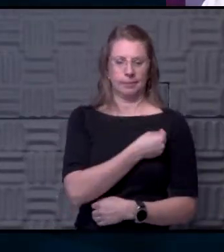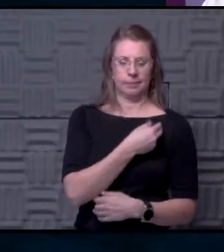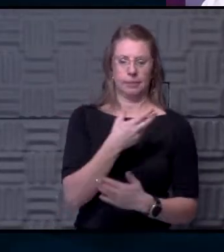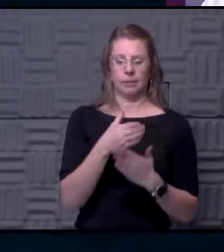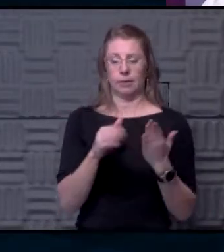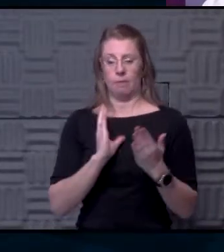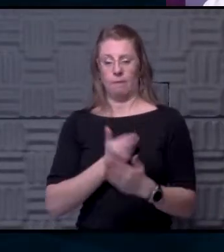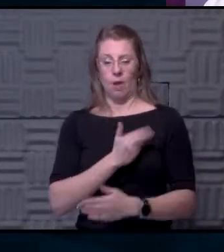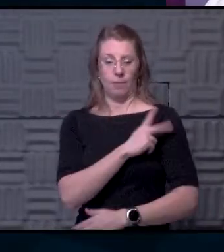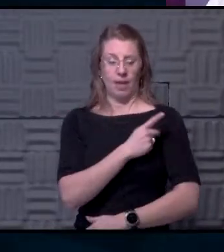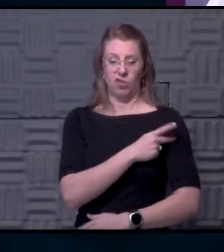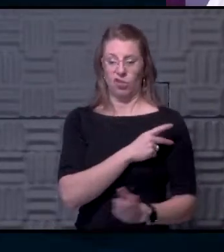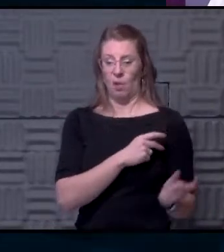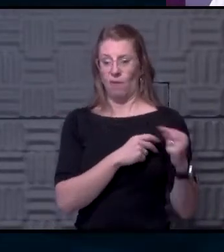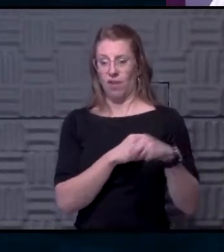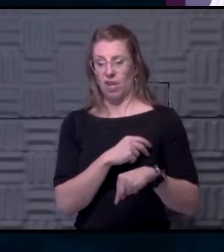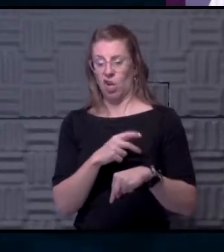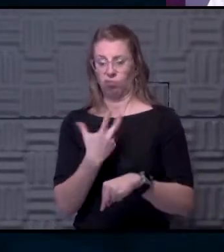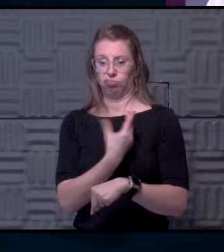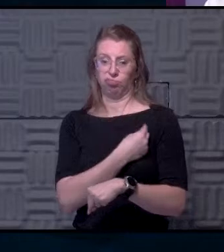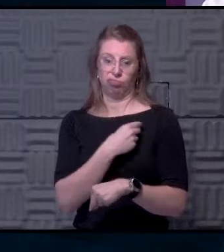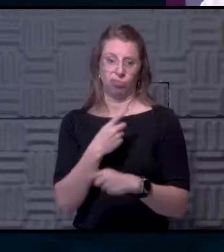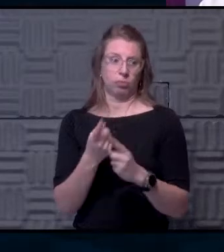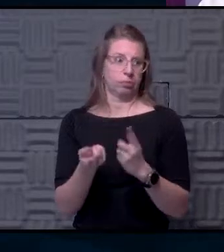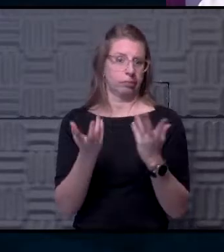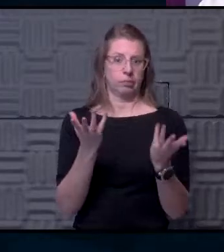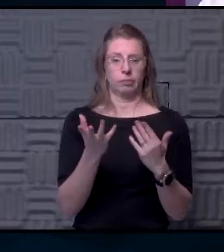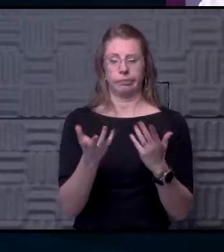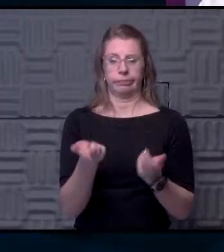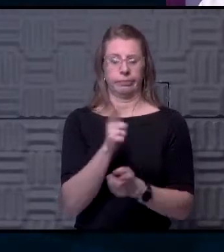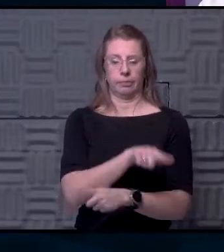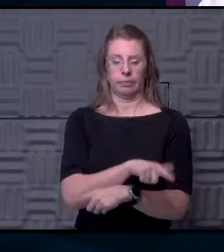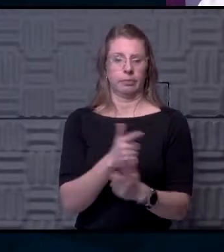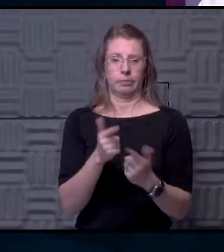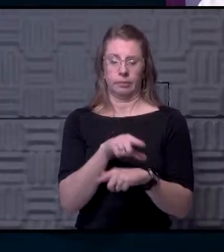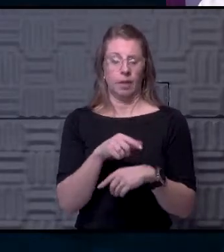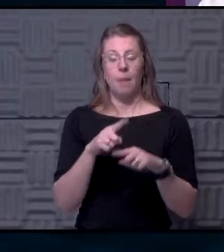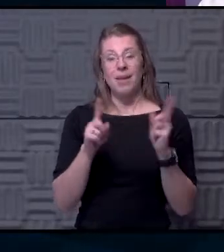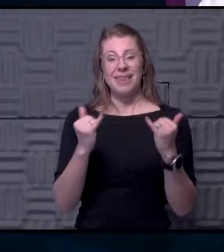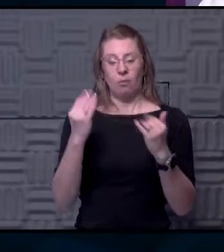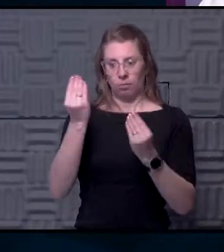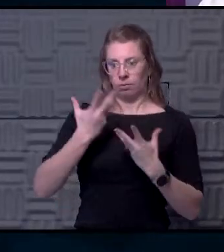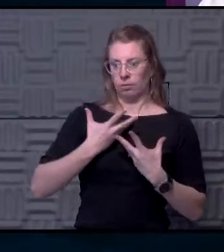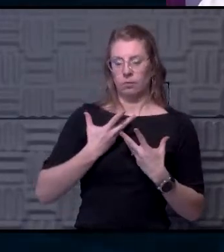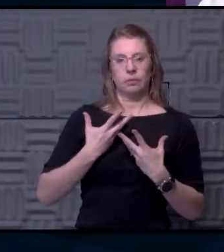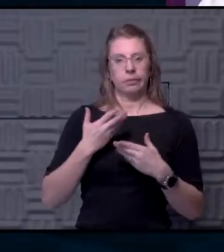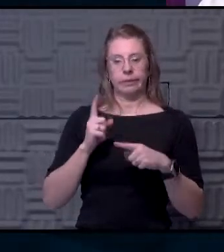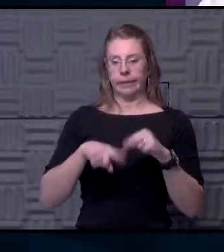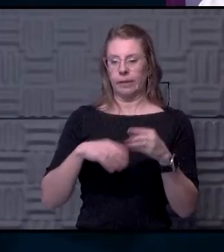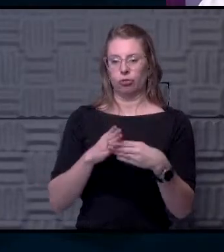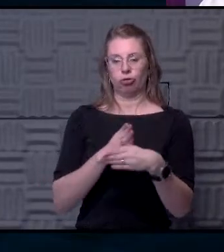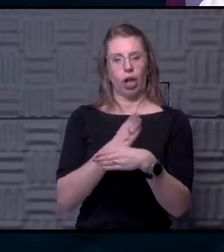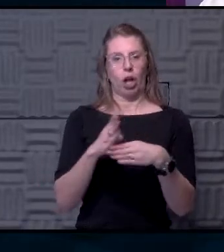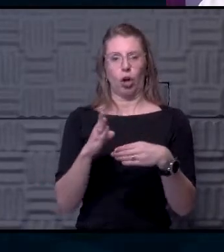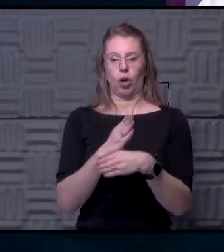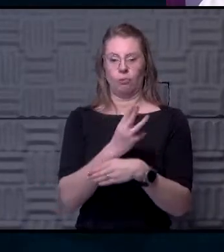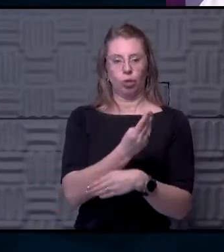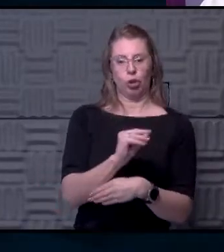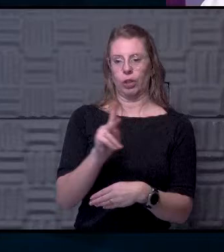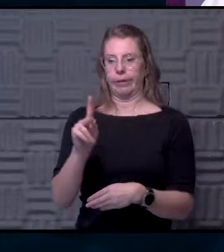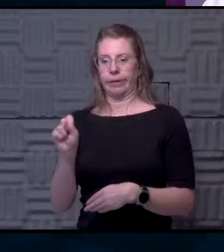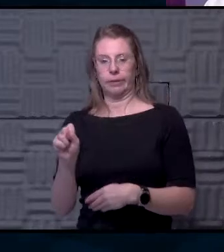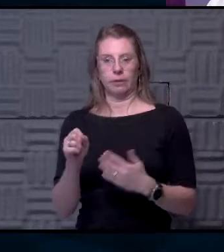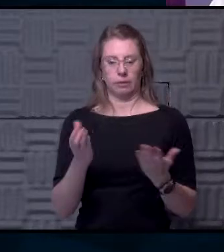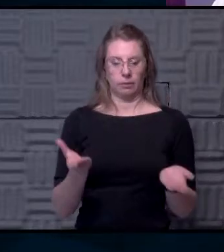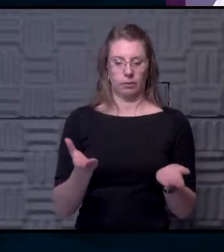like some of our patients may have come over here and gotten 1 or vice versa. But now we're being told, gosh, you can't share doses across state lines, both Kansas